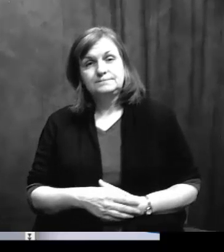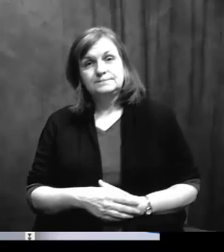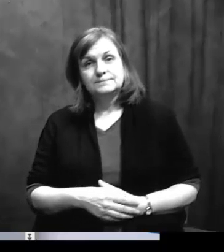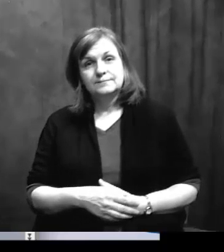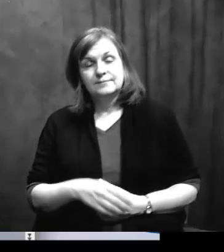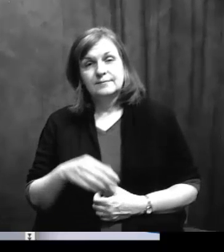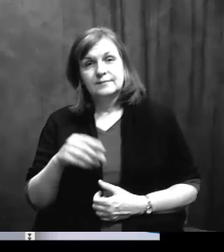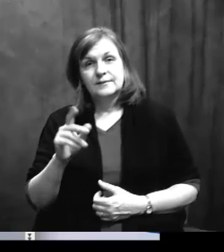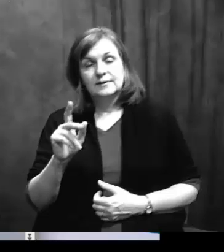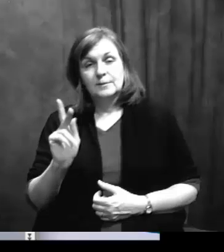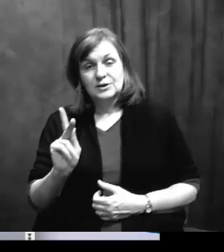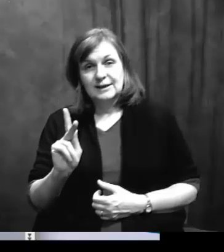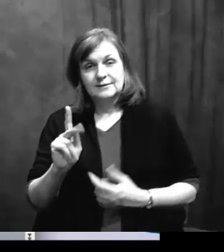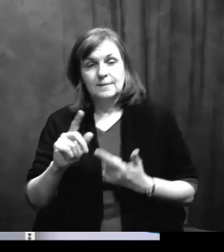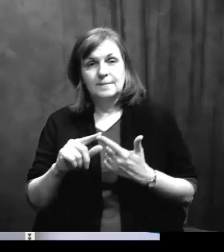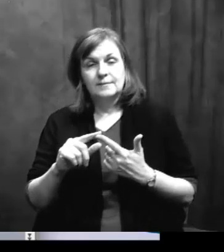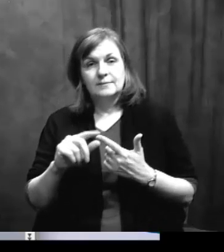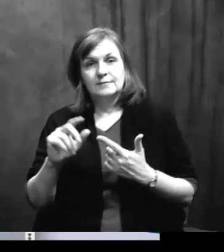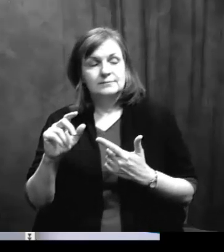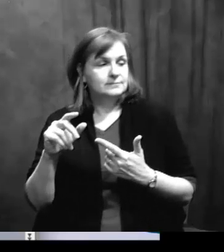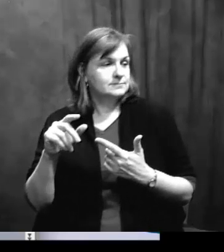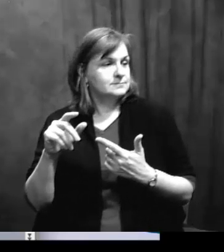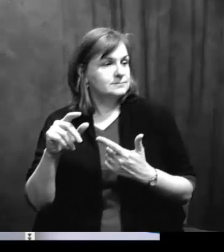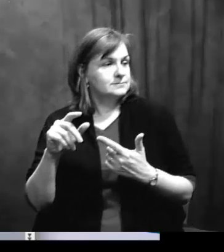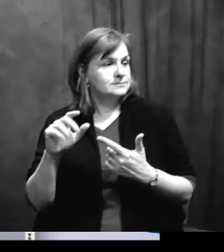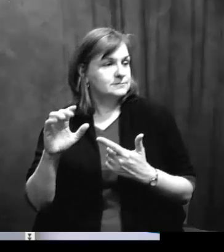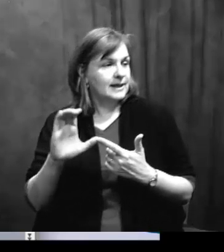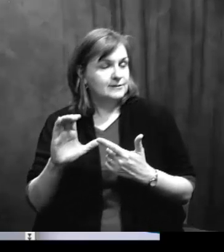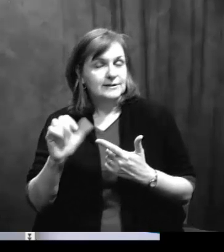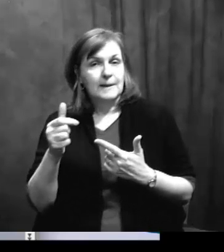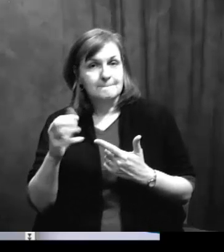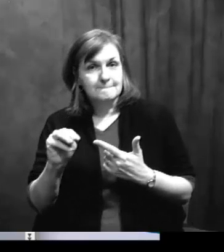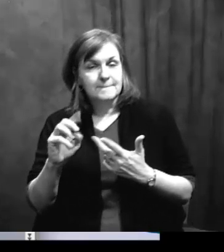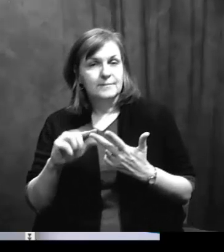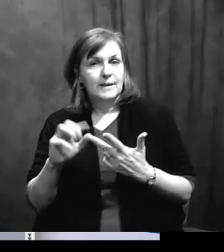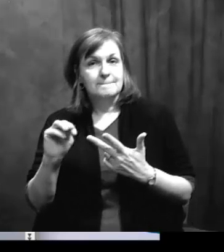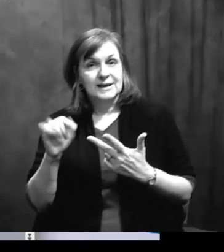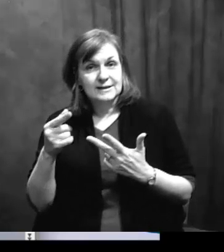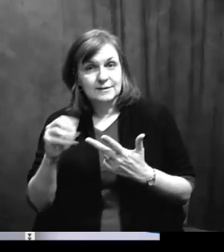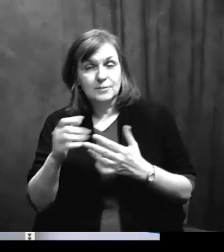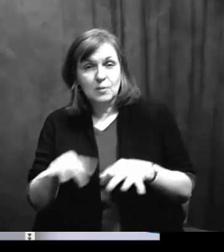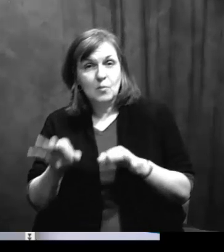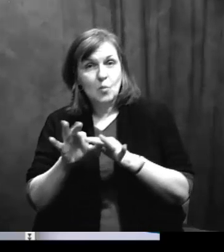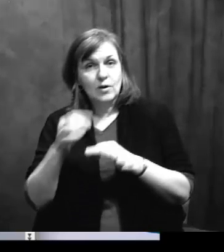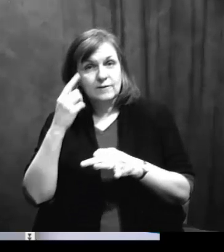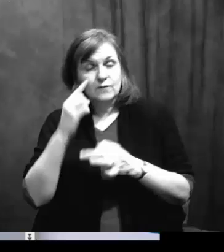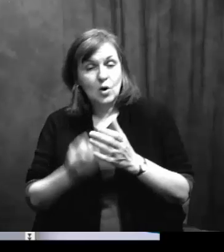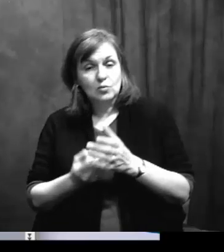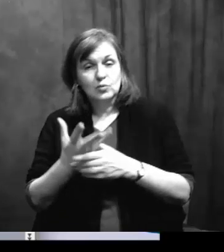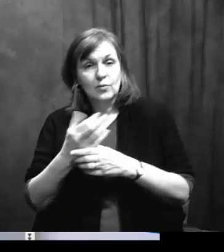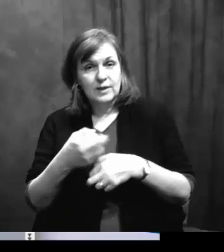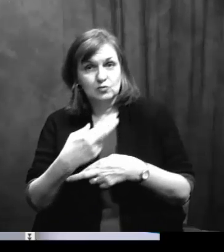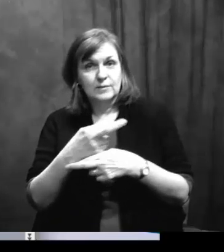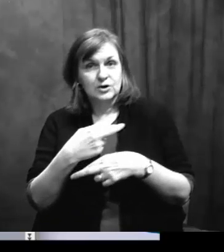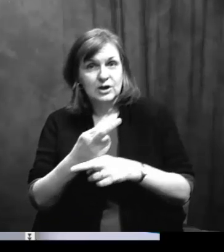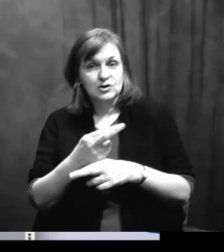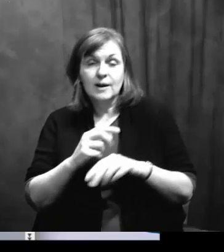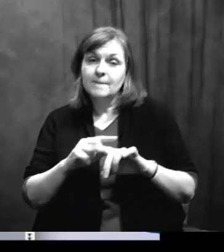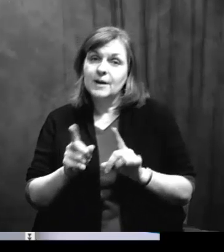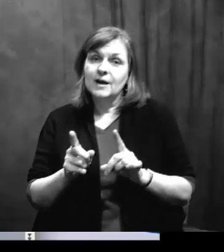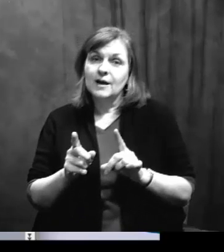time. Potassium, calcium, and magnesium also critical for a number of plant functions including growth and